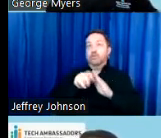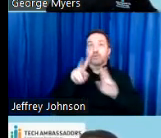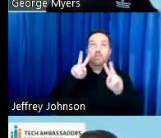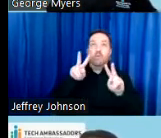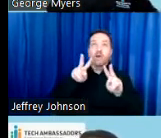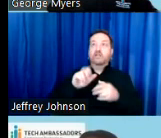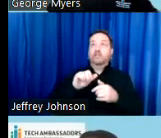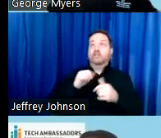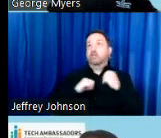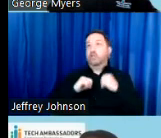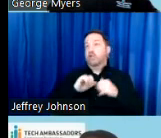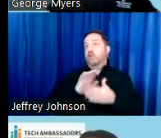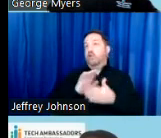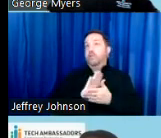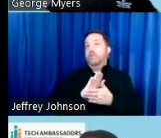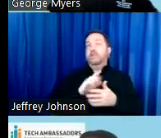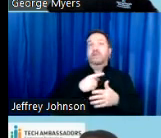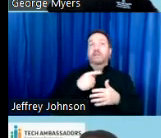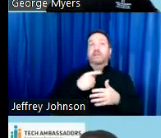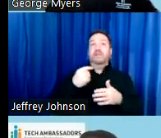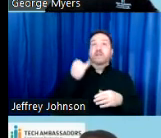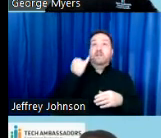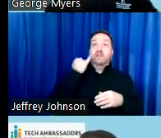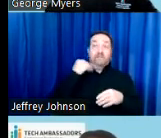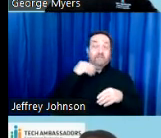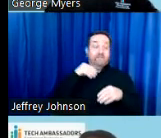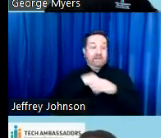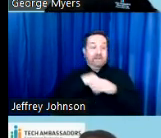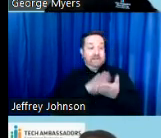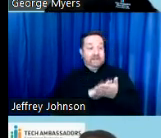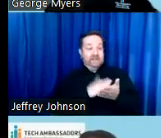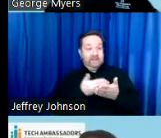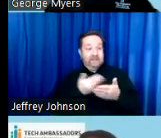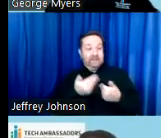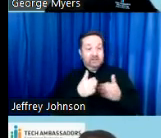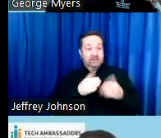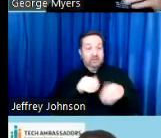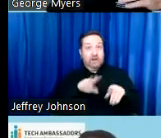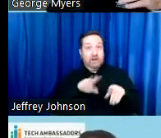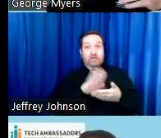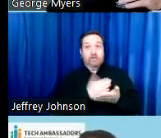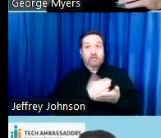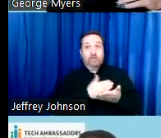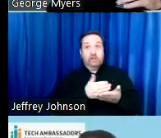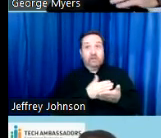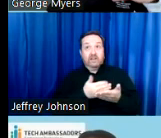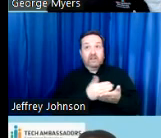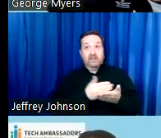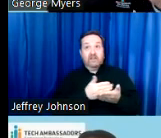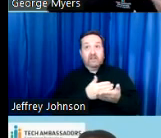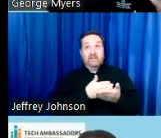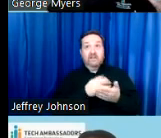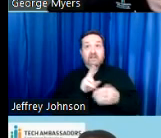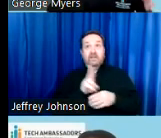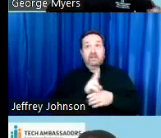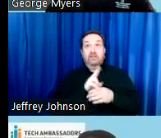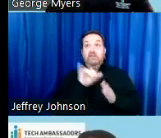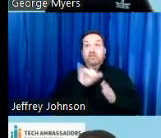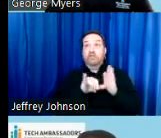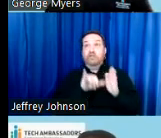it in their kitchen, for example, while they were cooking. And sometimes, you can use YouTube